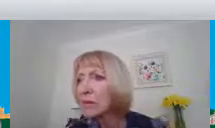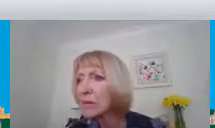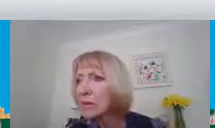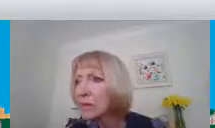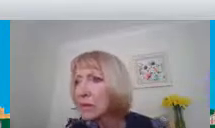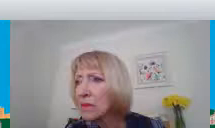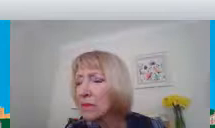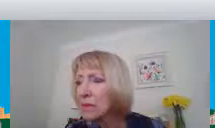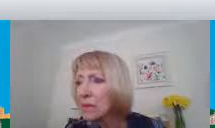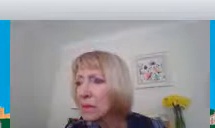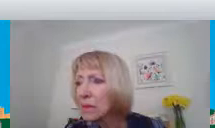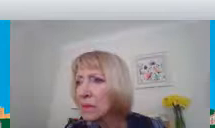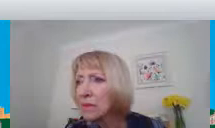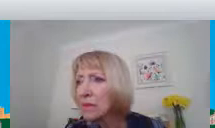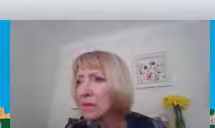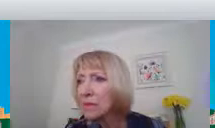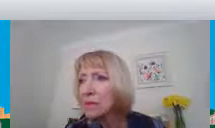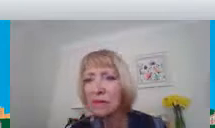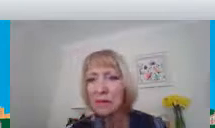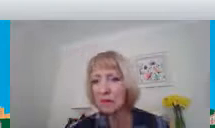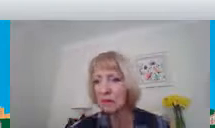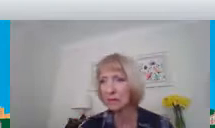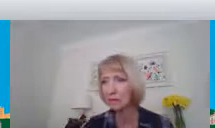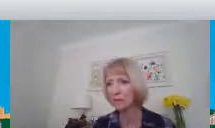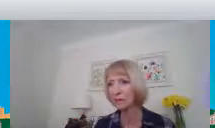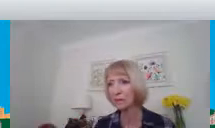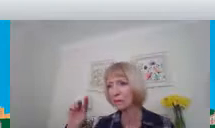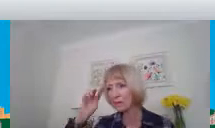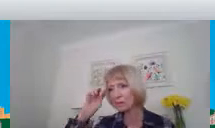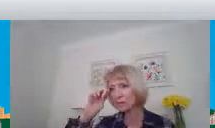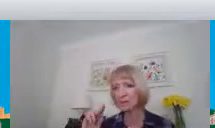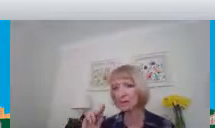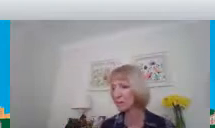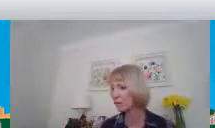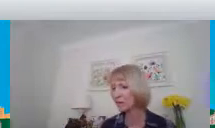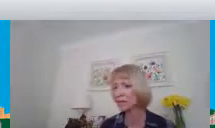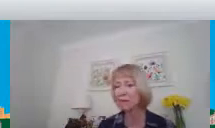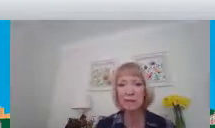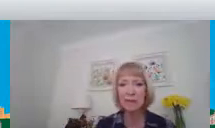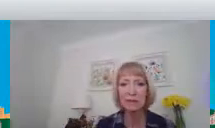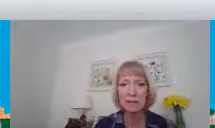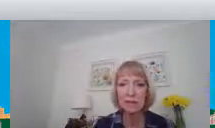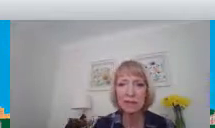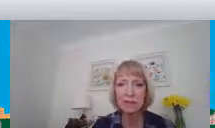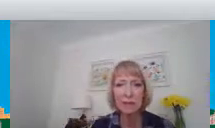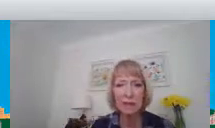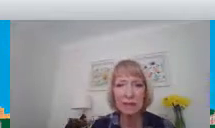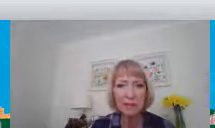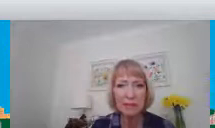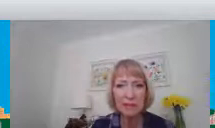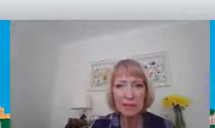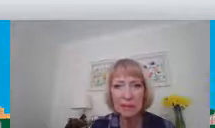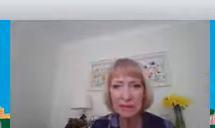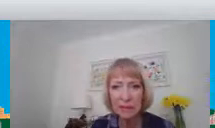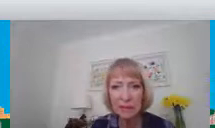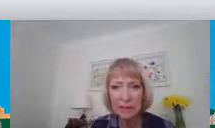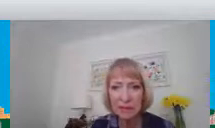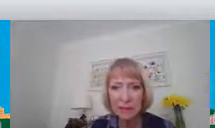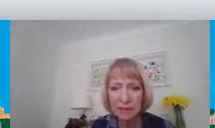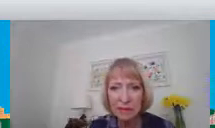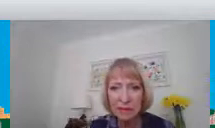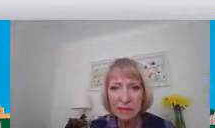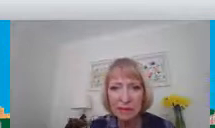in charge of accessing our hospital services when and if you need to. So just to give a little bit of context, the things that